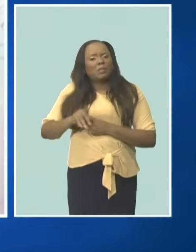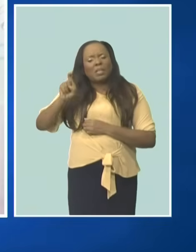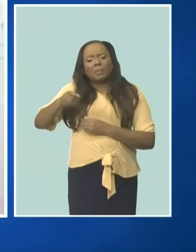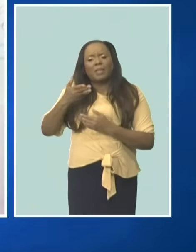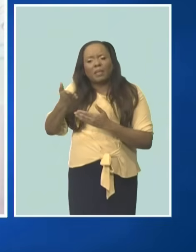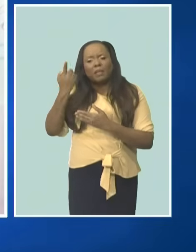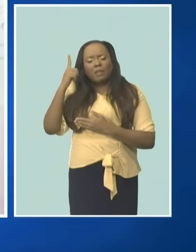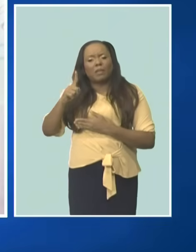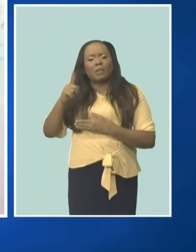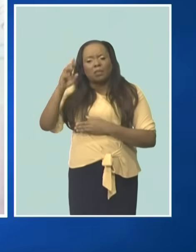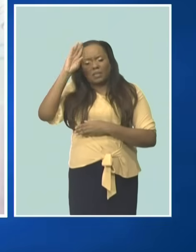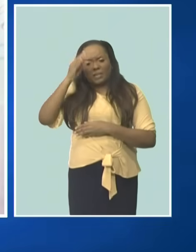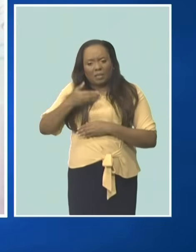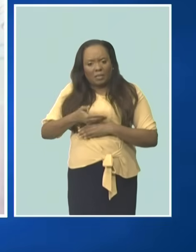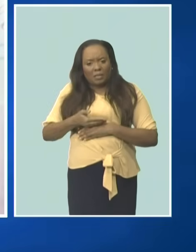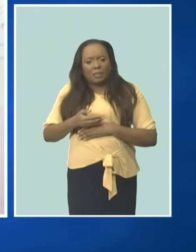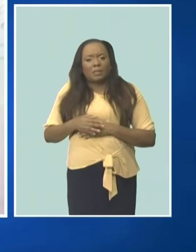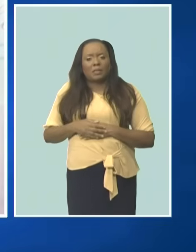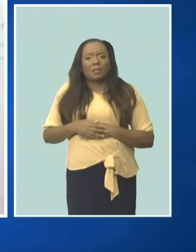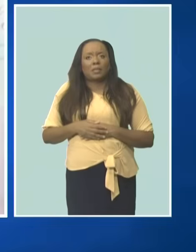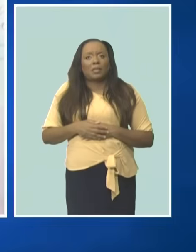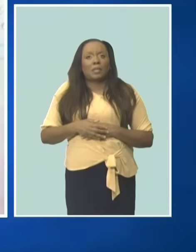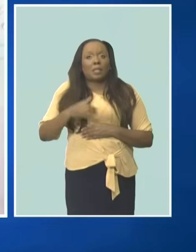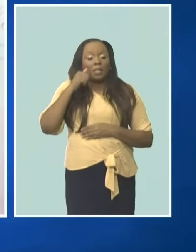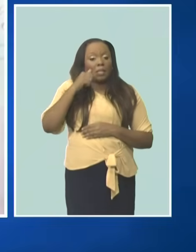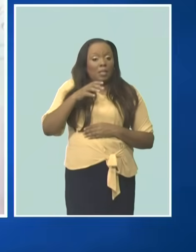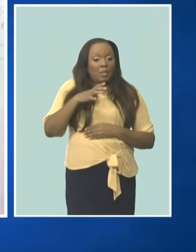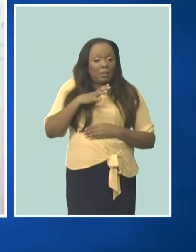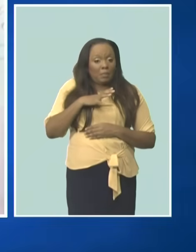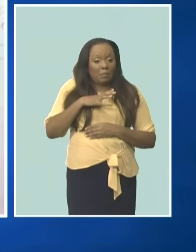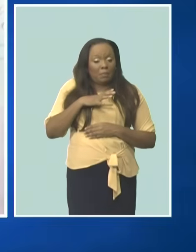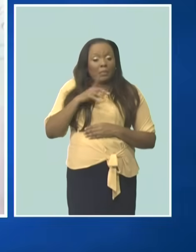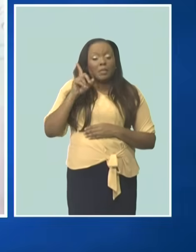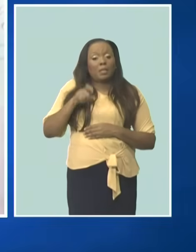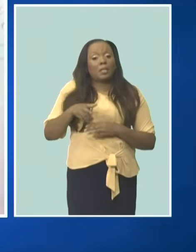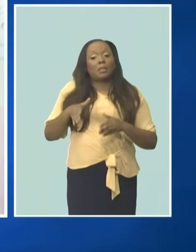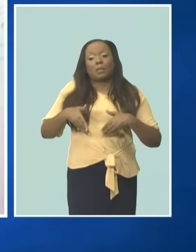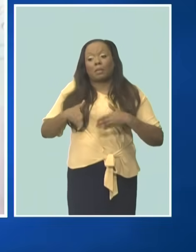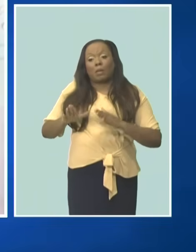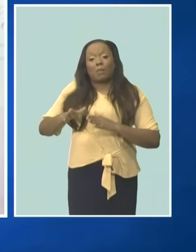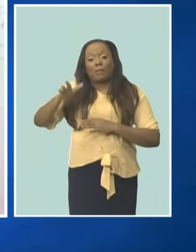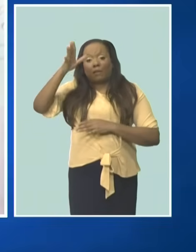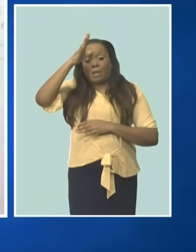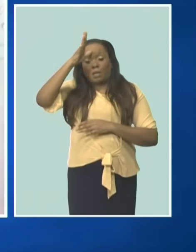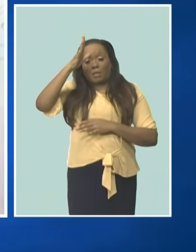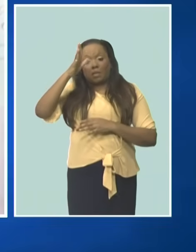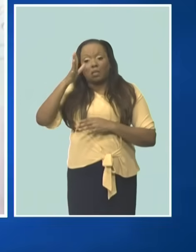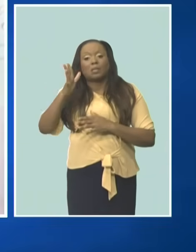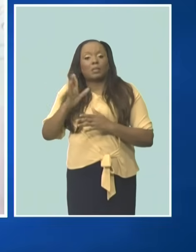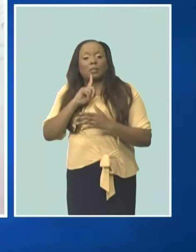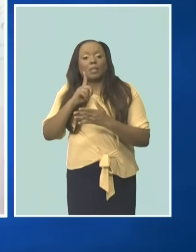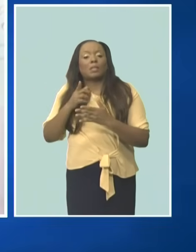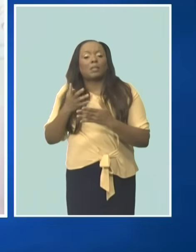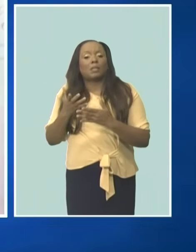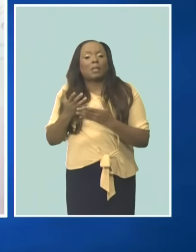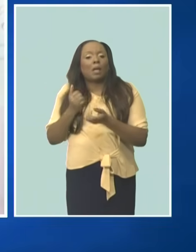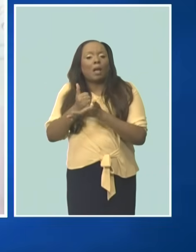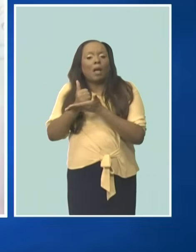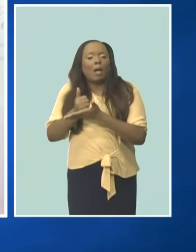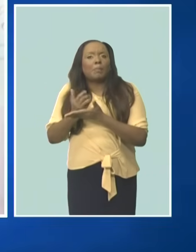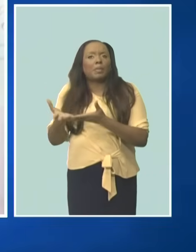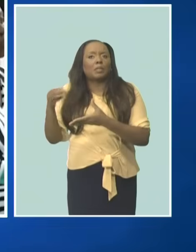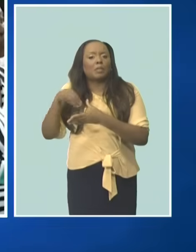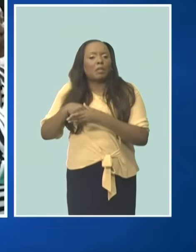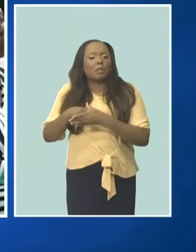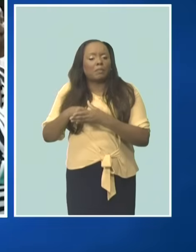And the ladies have to allow the men to be present and to be a positive influence in the lives of their children. That's probably the most important part.